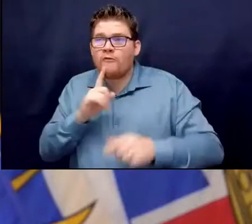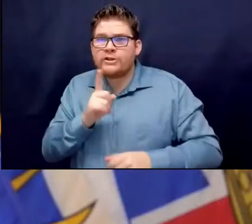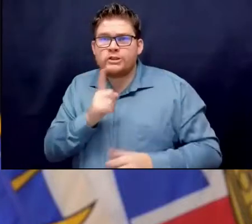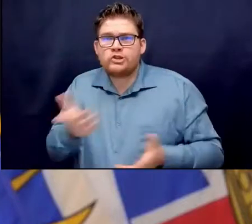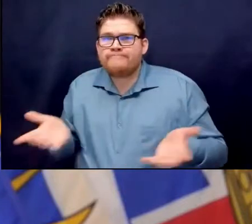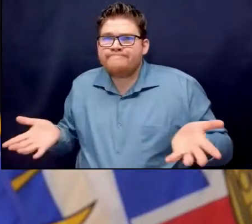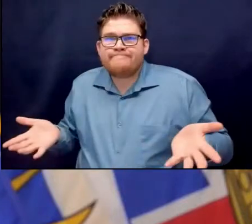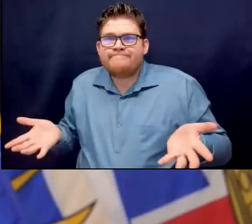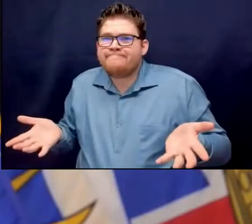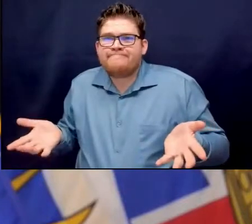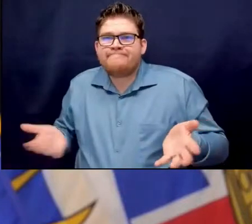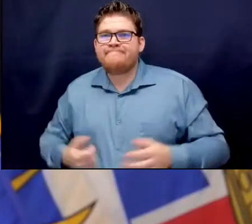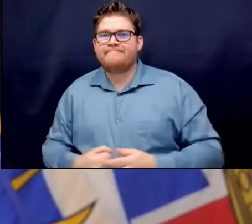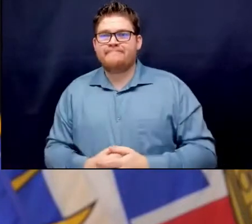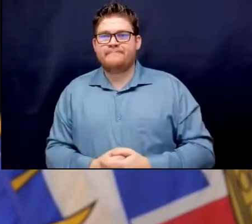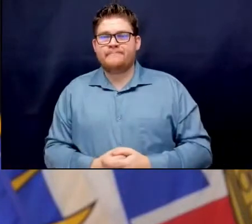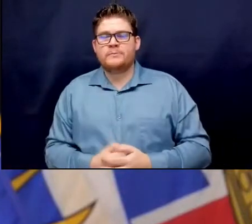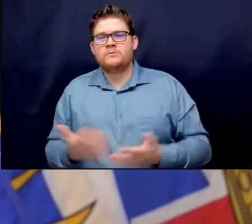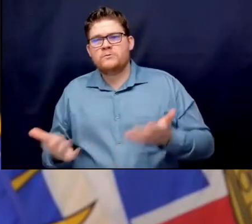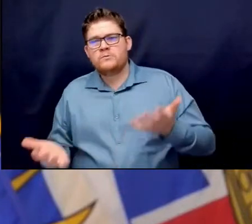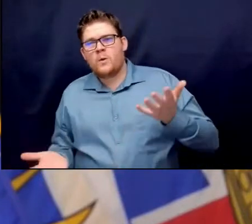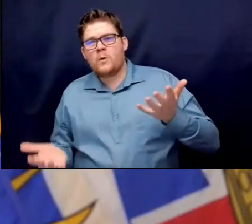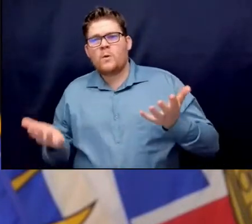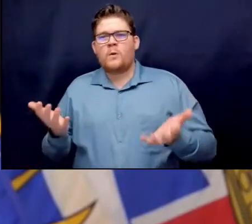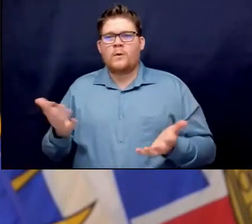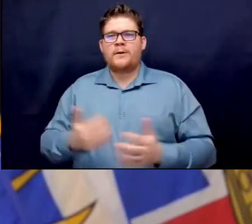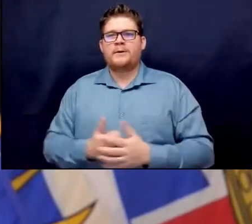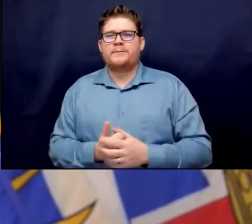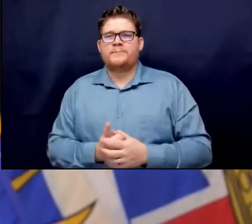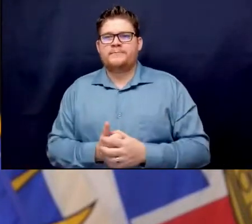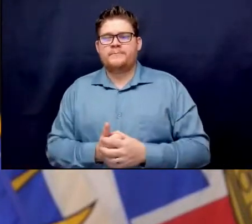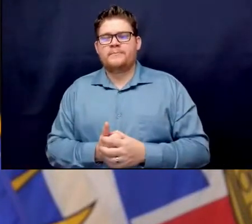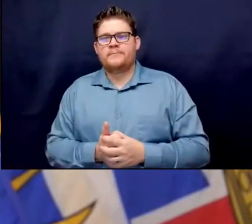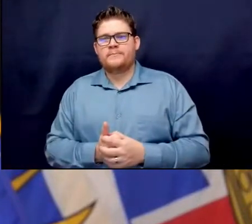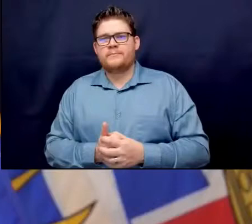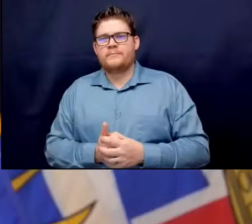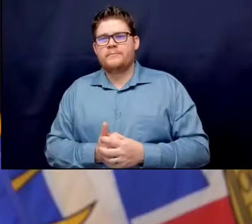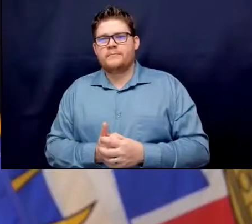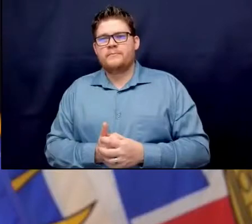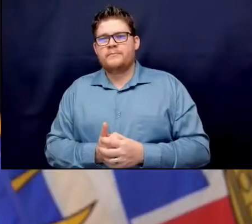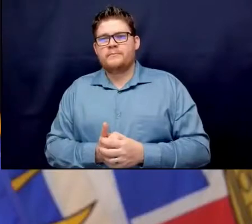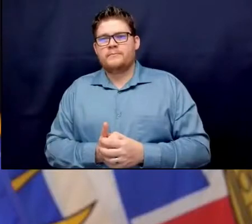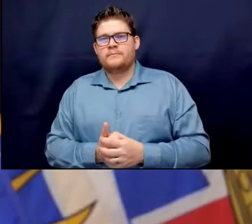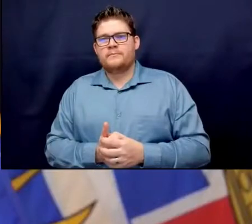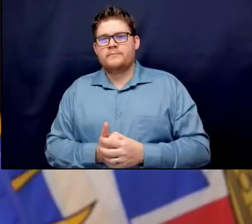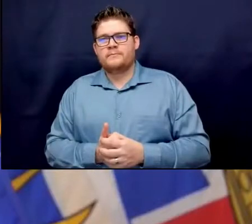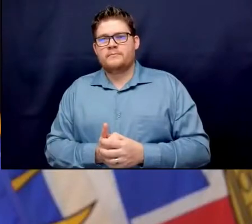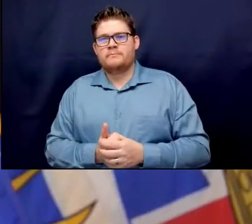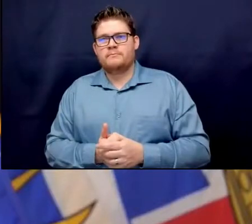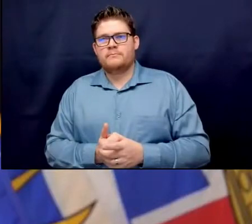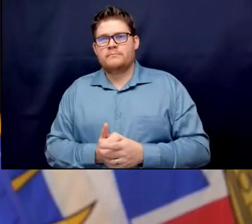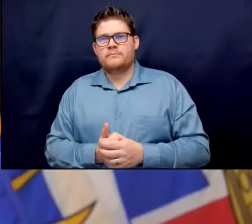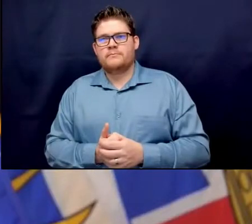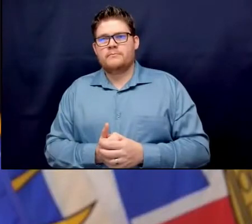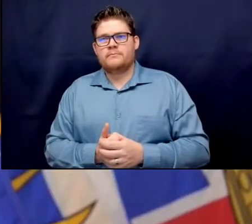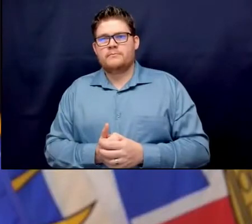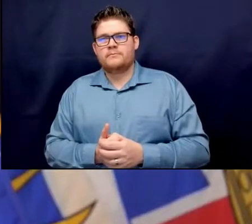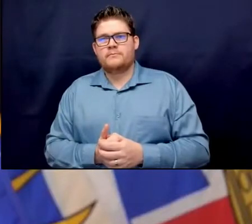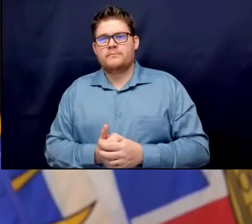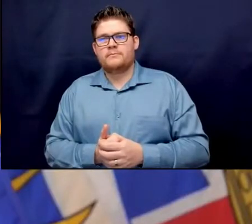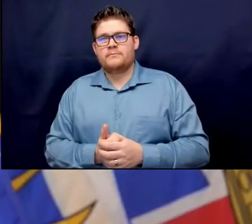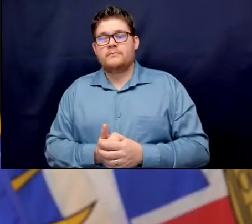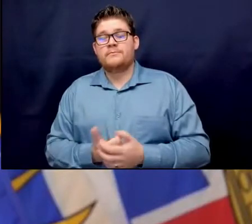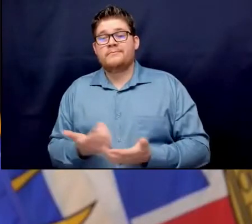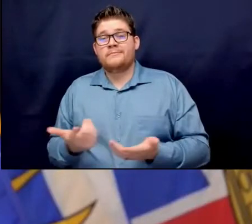true pattern. So these are all things that help us. It all has to be put in a context as well of values